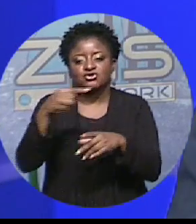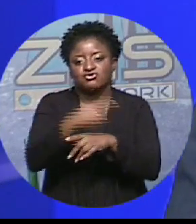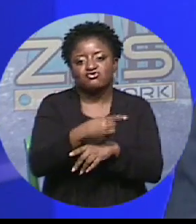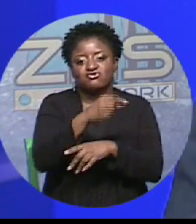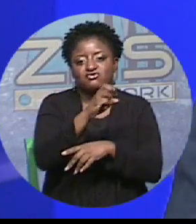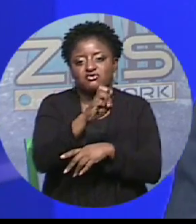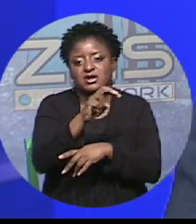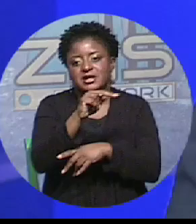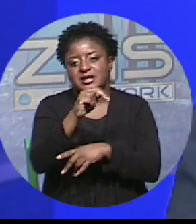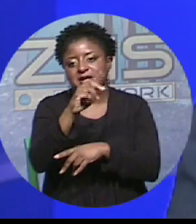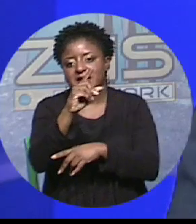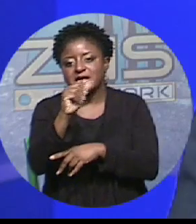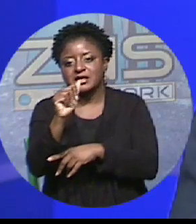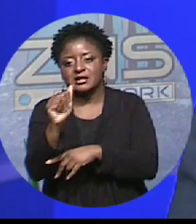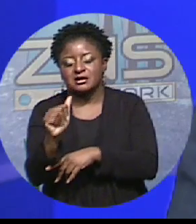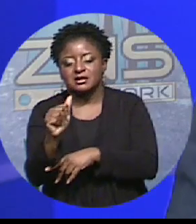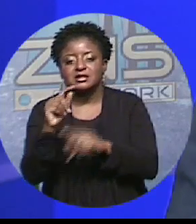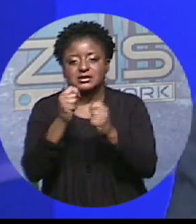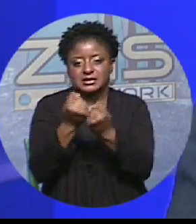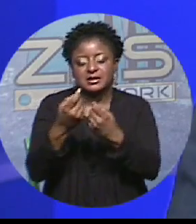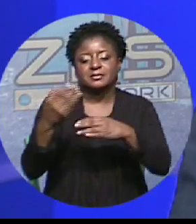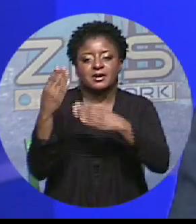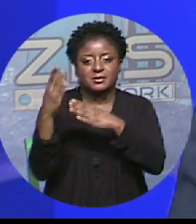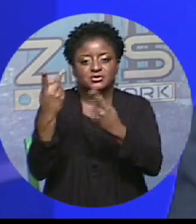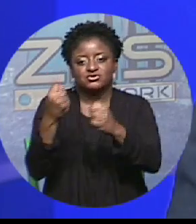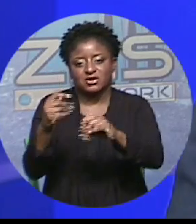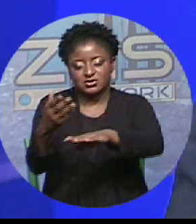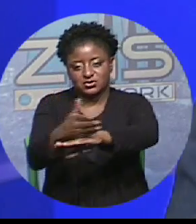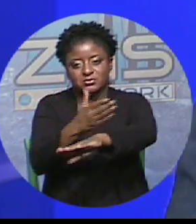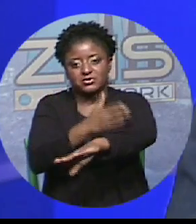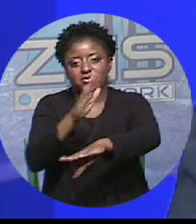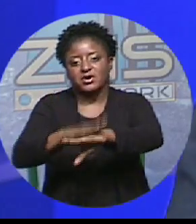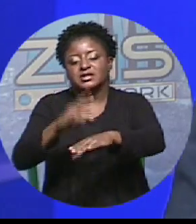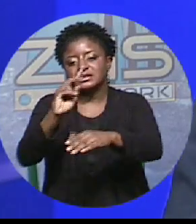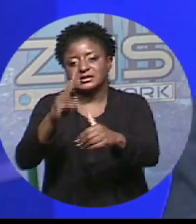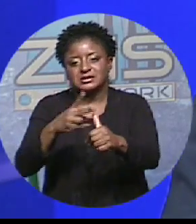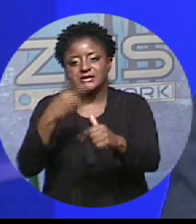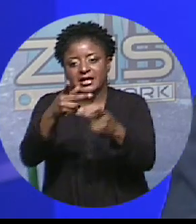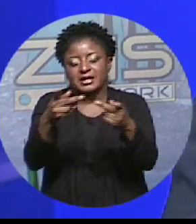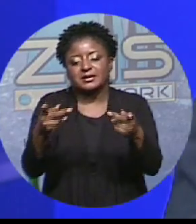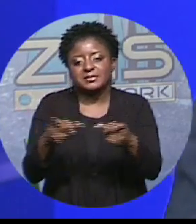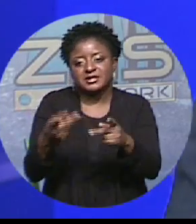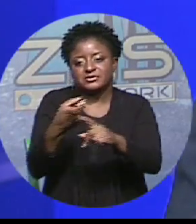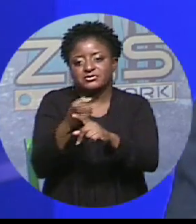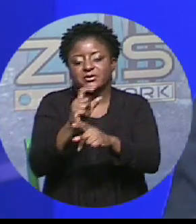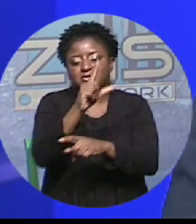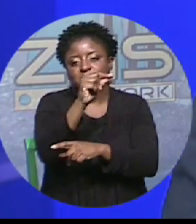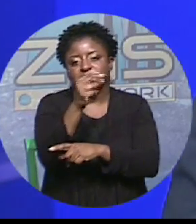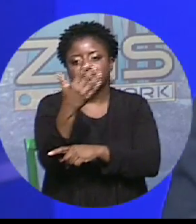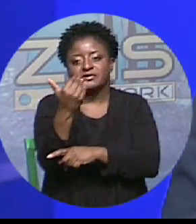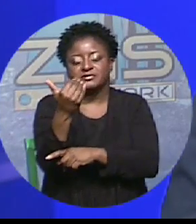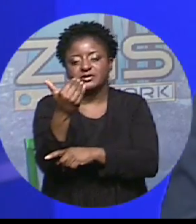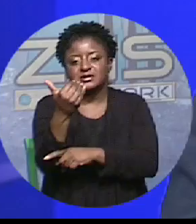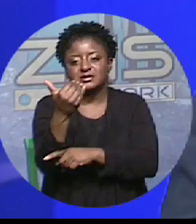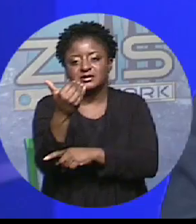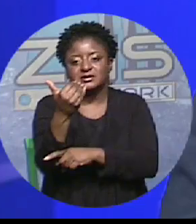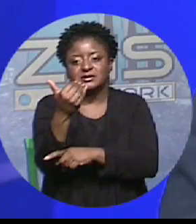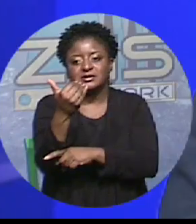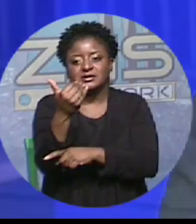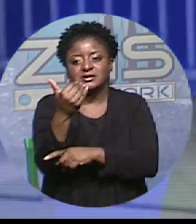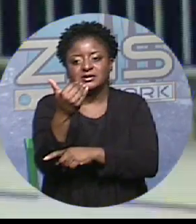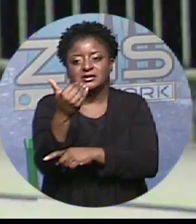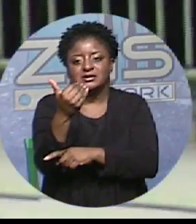Team Bahamas trying to improve on a second-place performance from the 2015 Games. Our Kelsey Johnson has all the latest action from